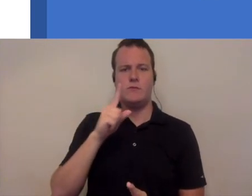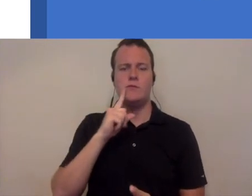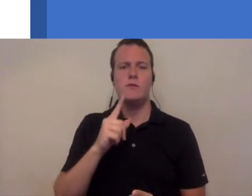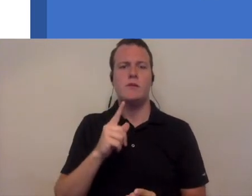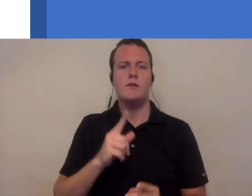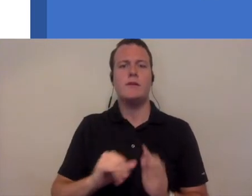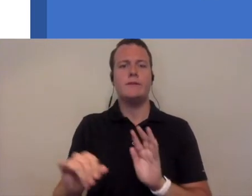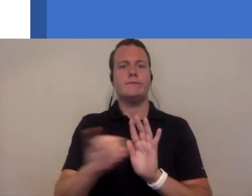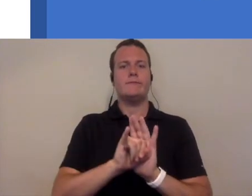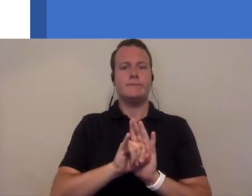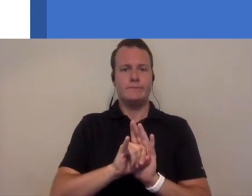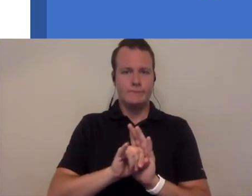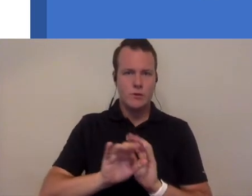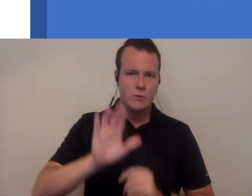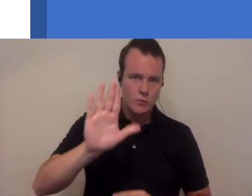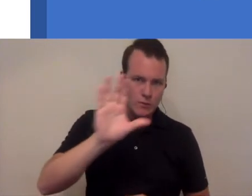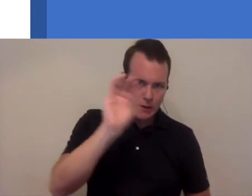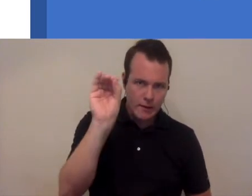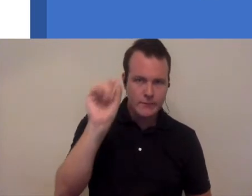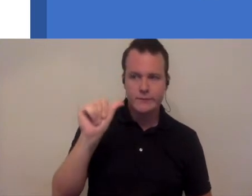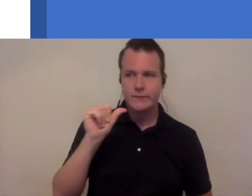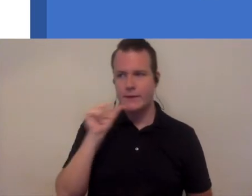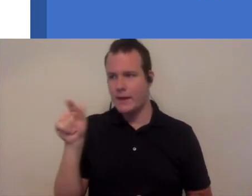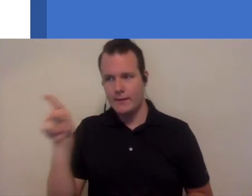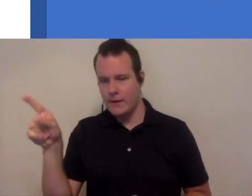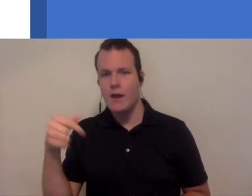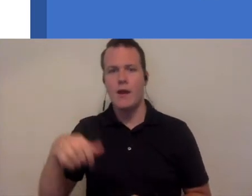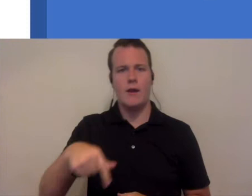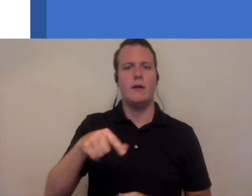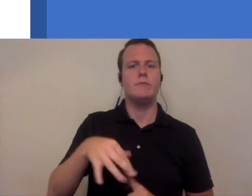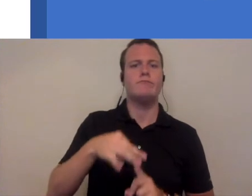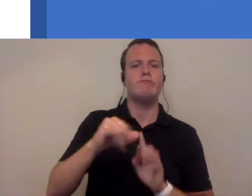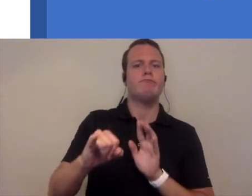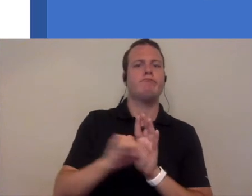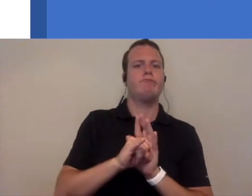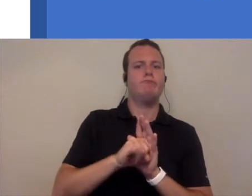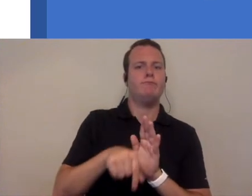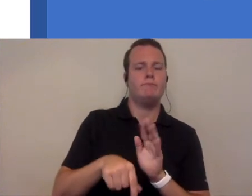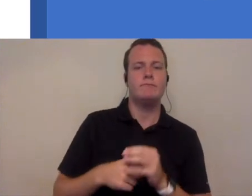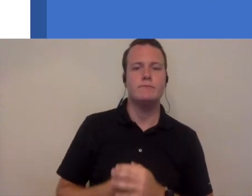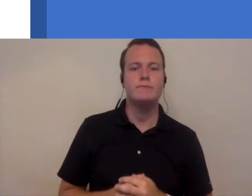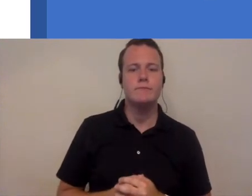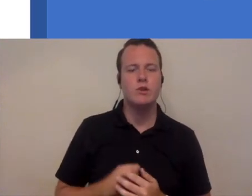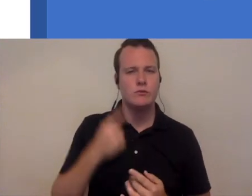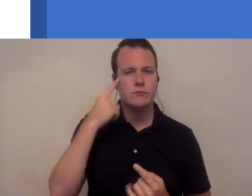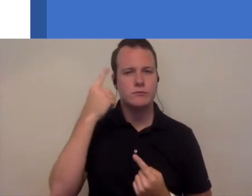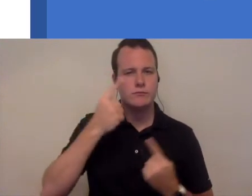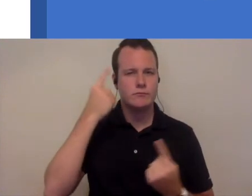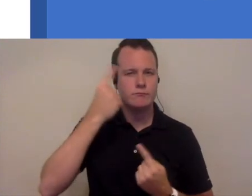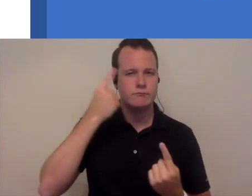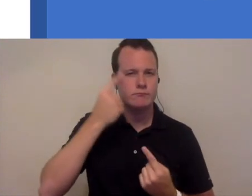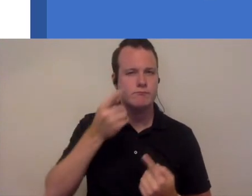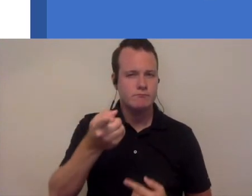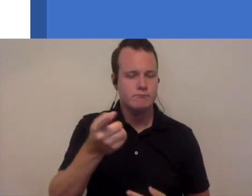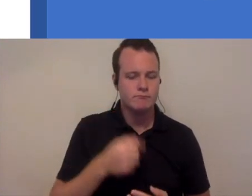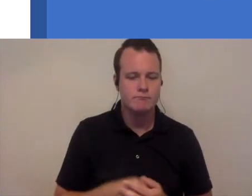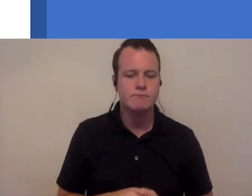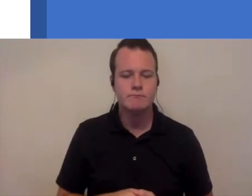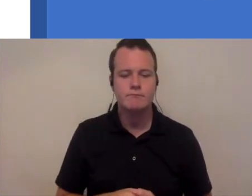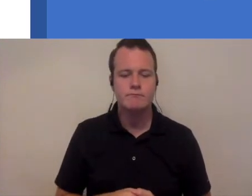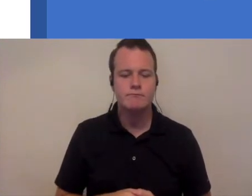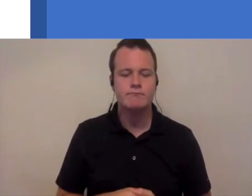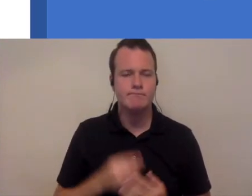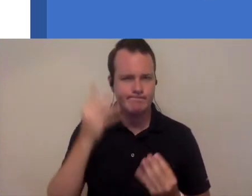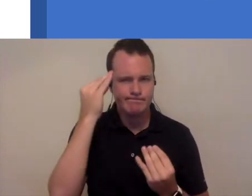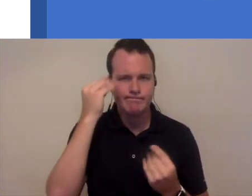identify your company over another's? So think about that. These are things that you need to think about as you work